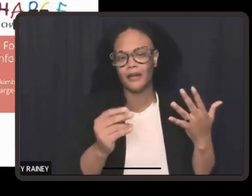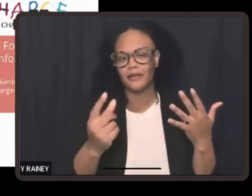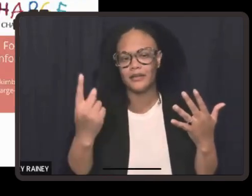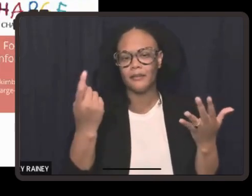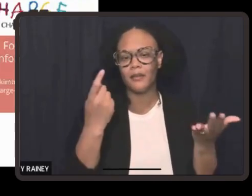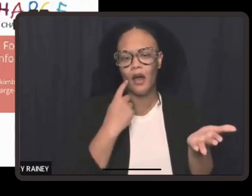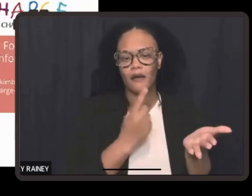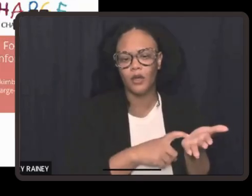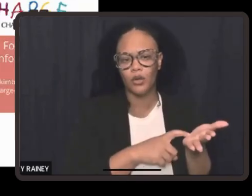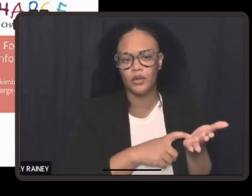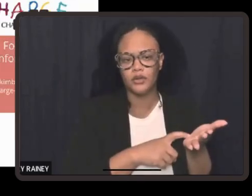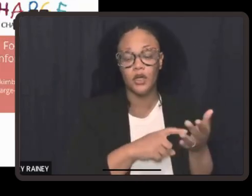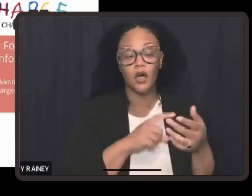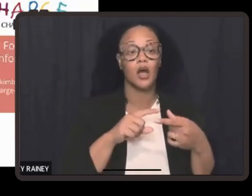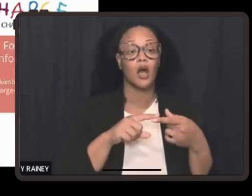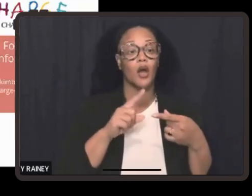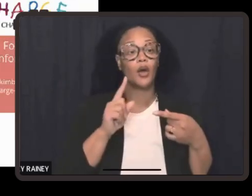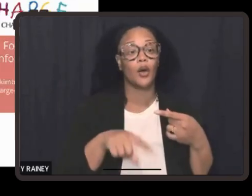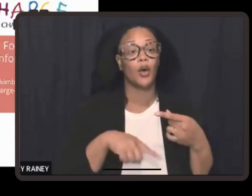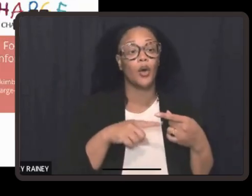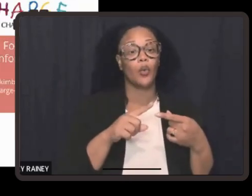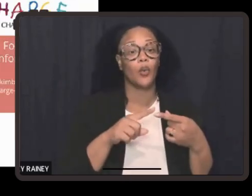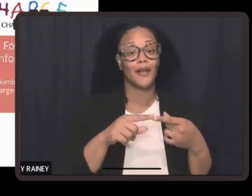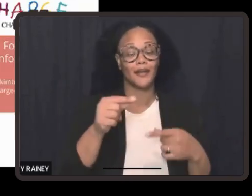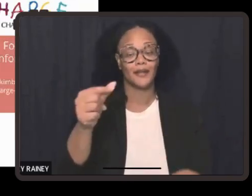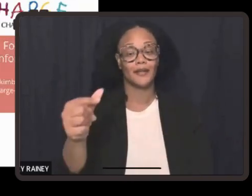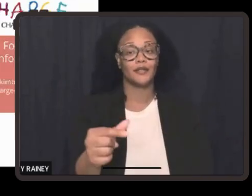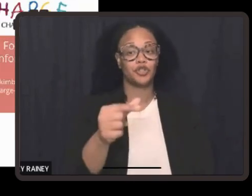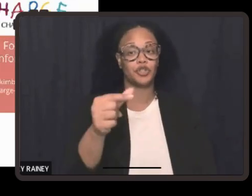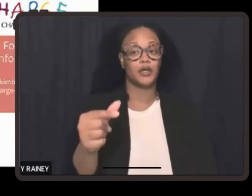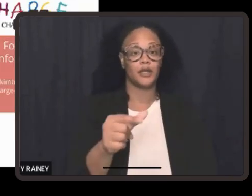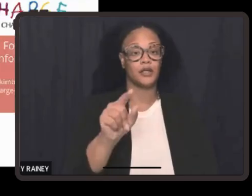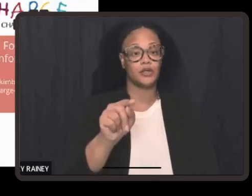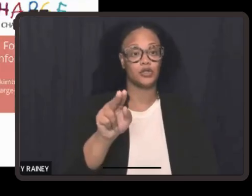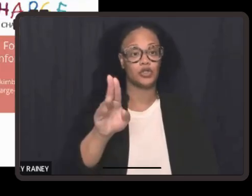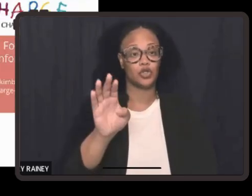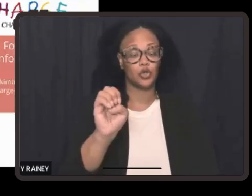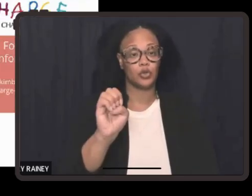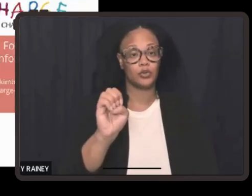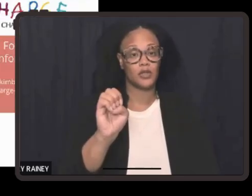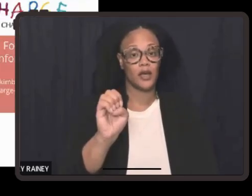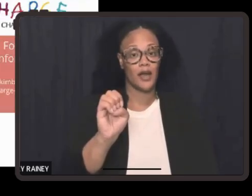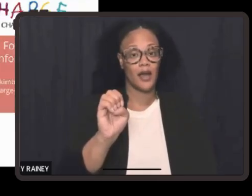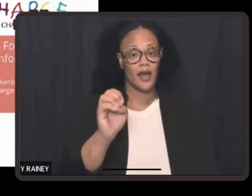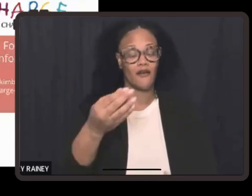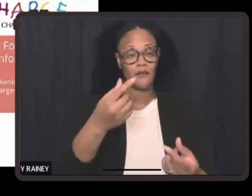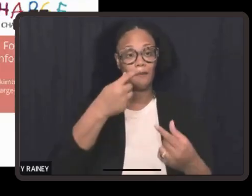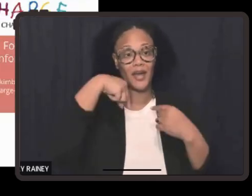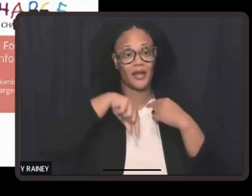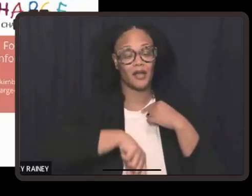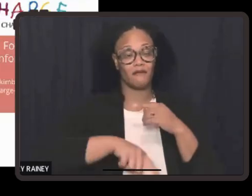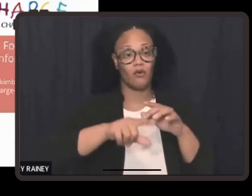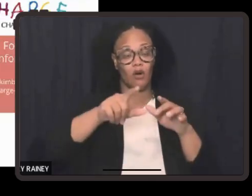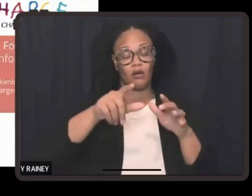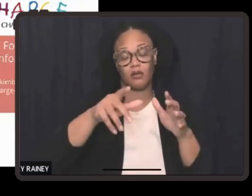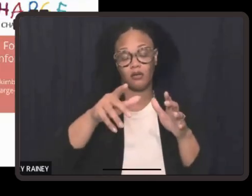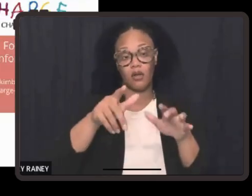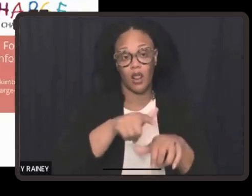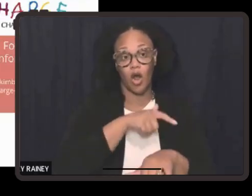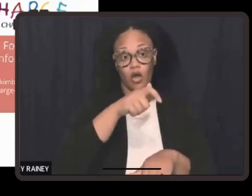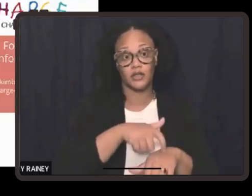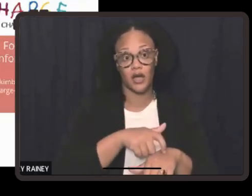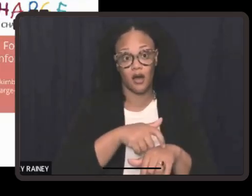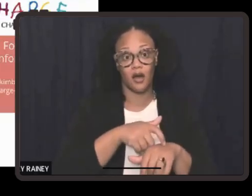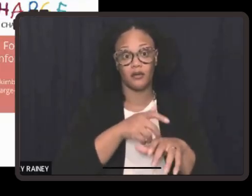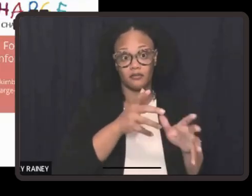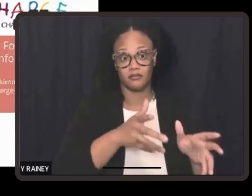the G tubes have been in for a long time, which they often are, and they're taken out and things